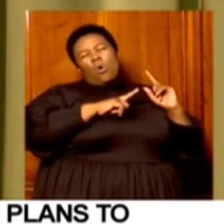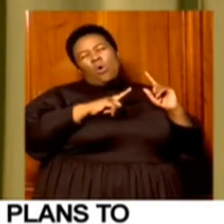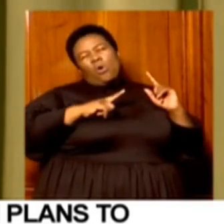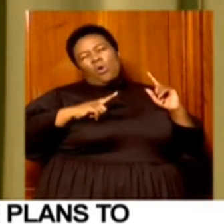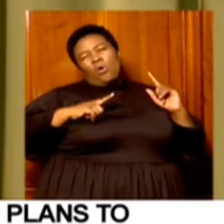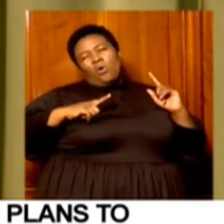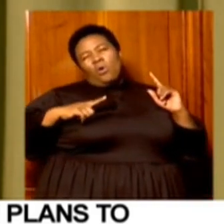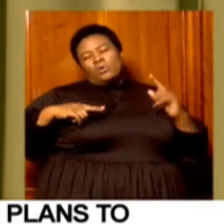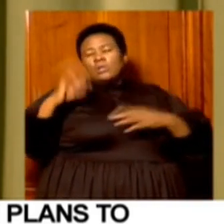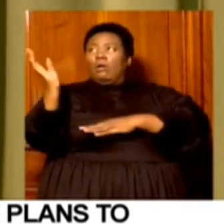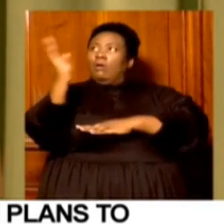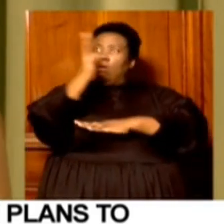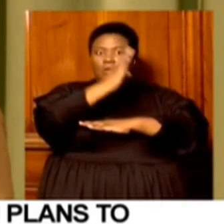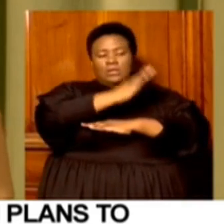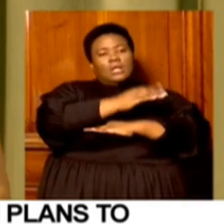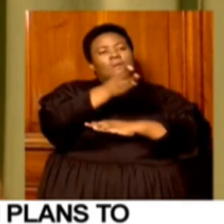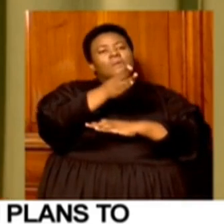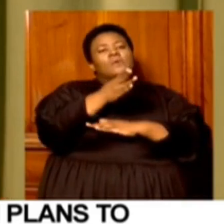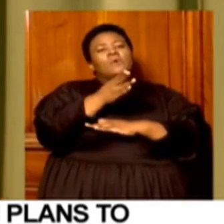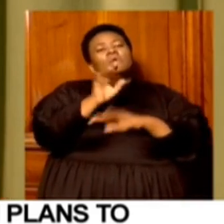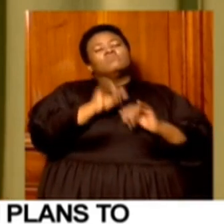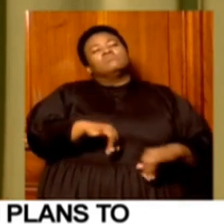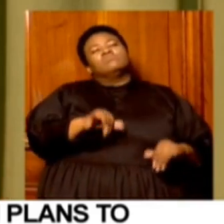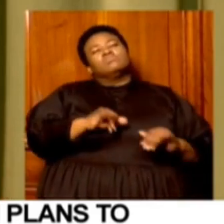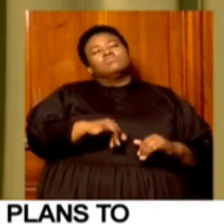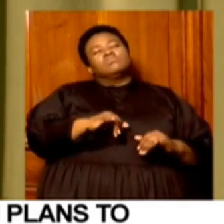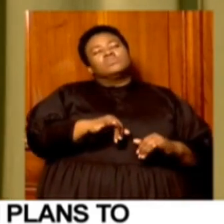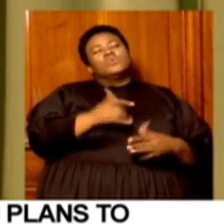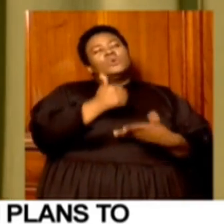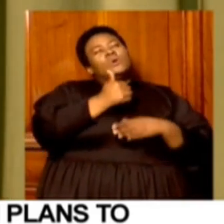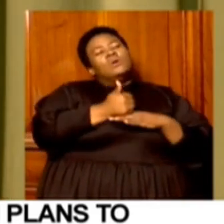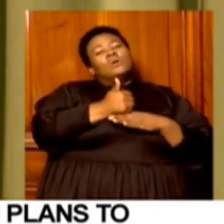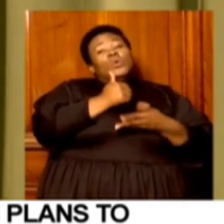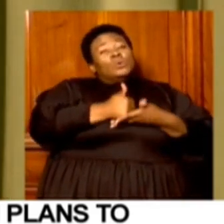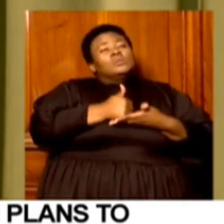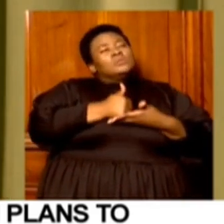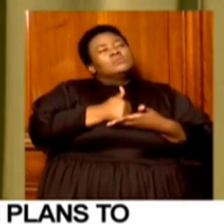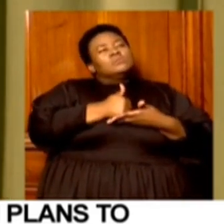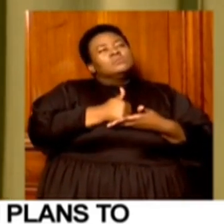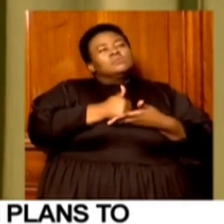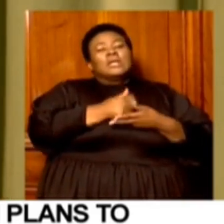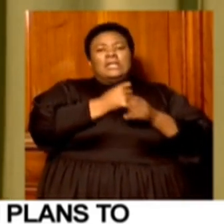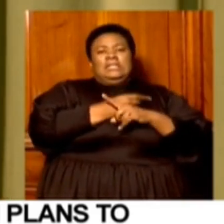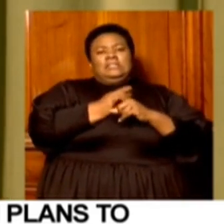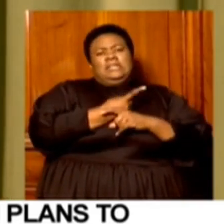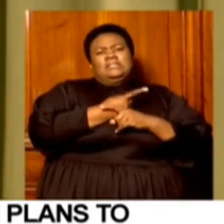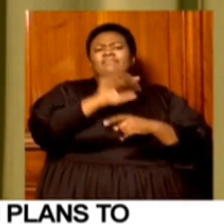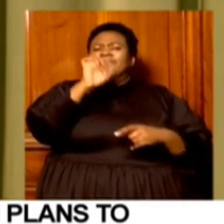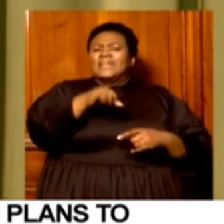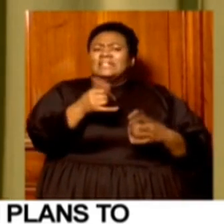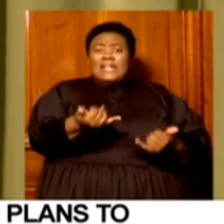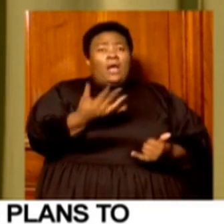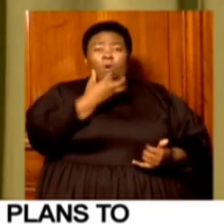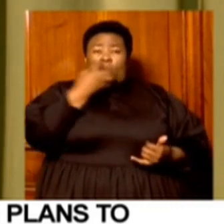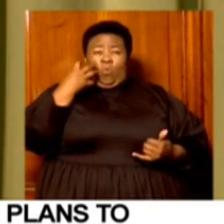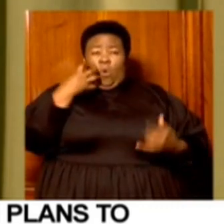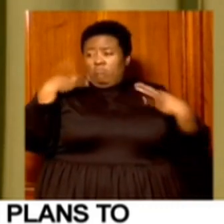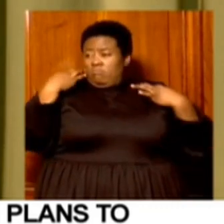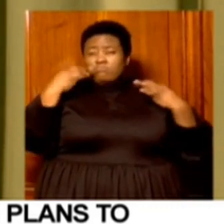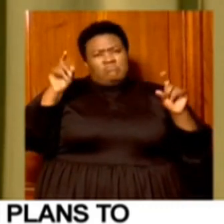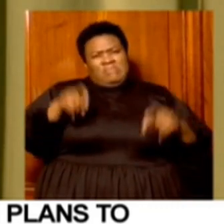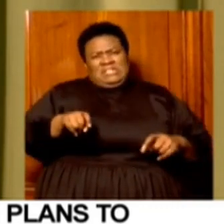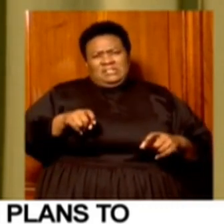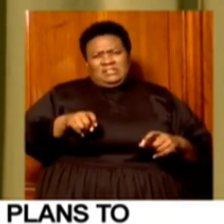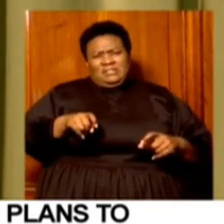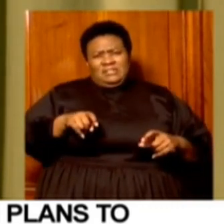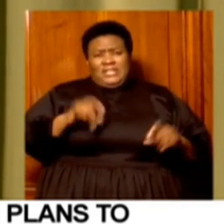Unfortunately, we've got to wear warm clothes in the taxi. It's winter. I can imagine anyone who